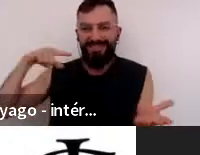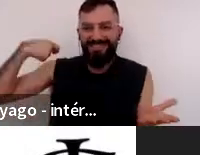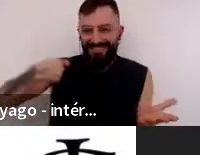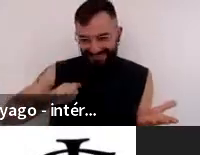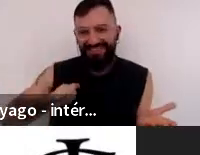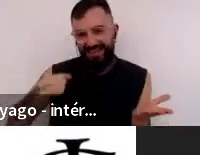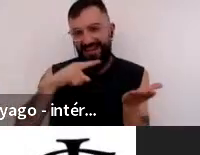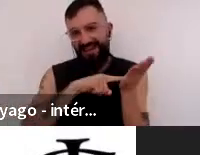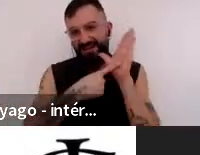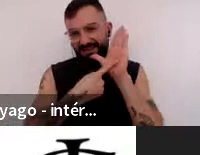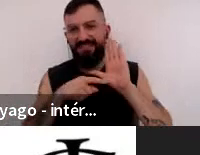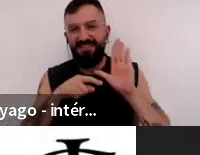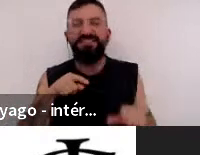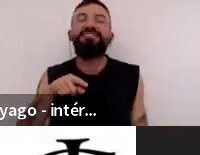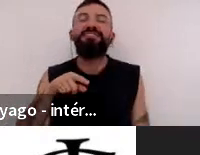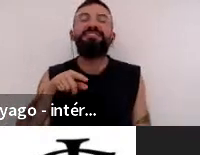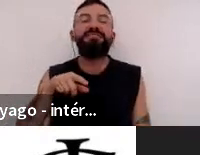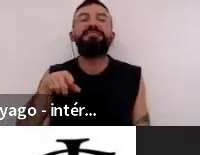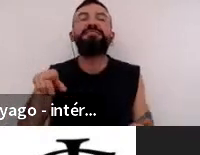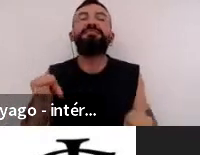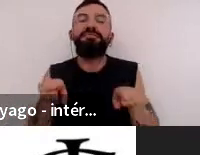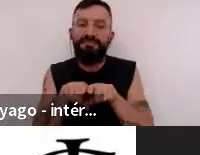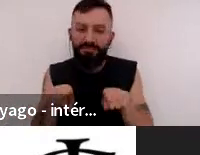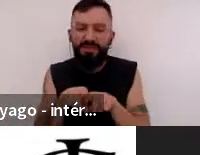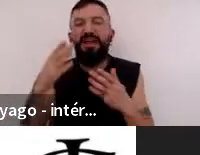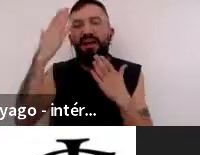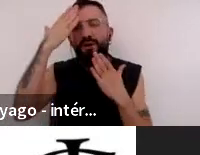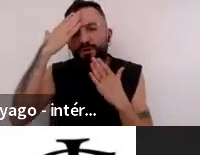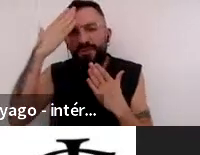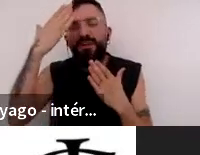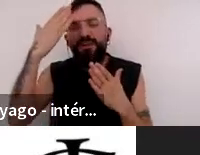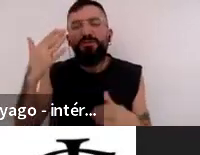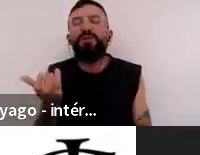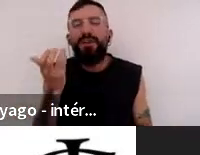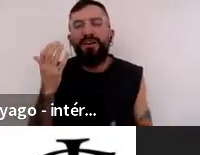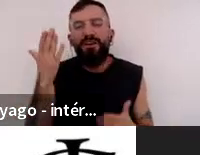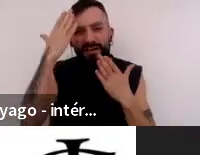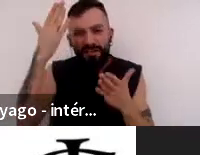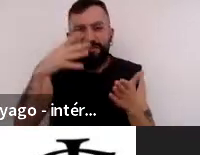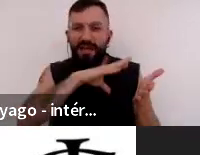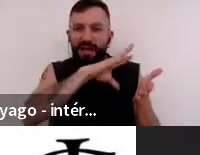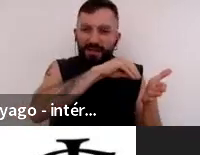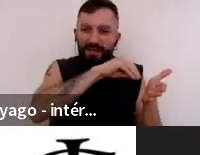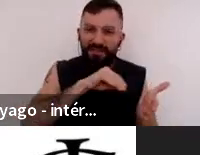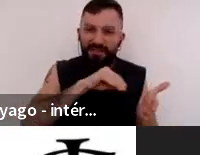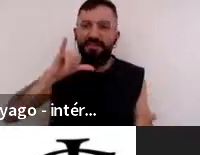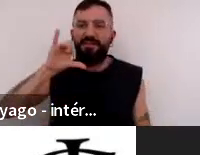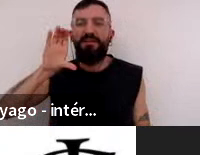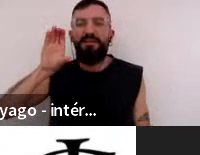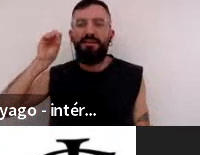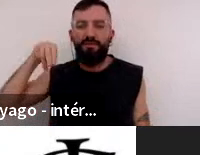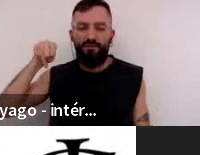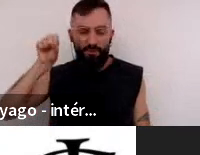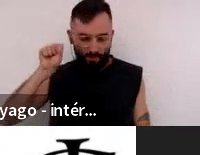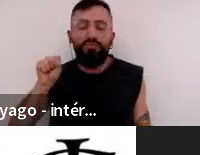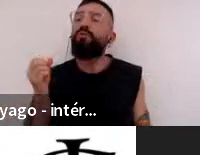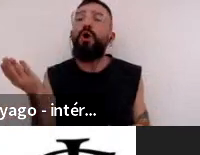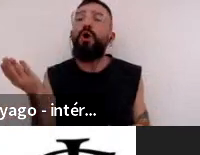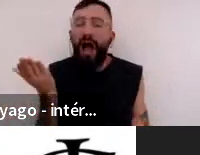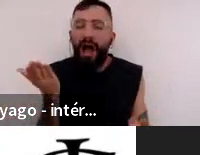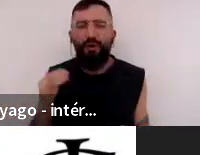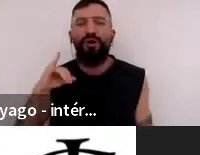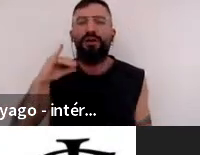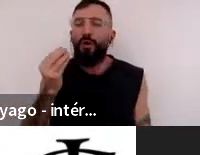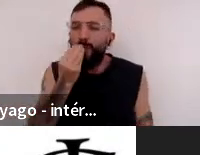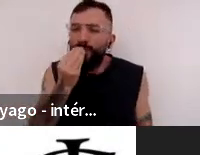So thank you. I want to thank ABRALIN and ICOS for this great opportunity to share